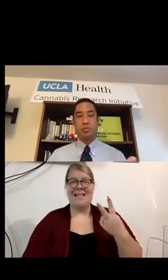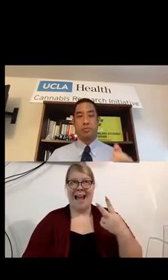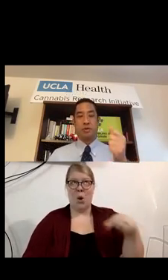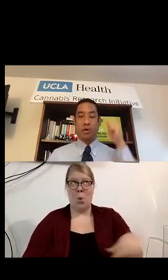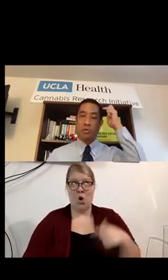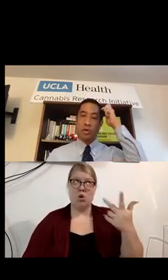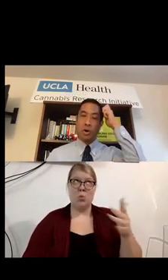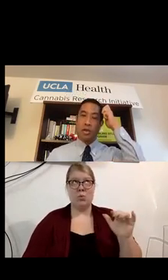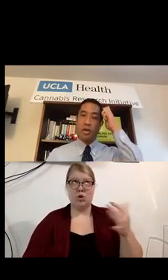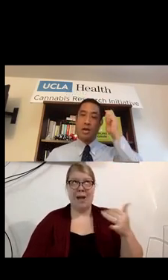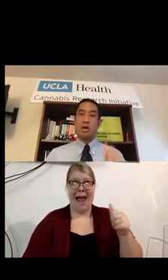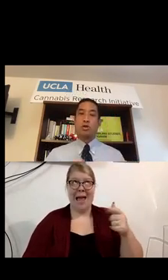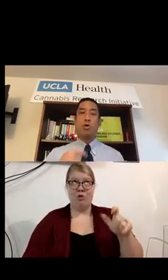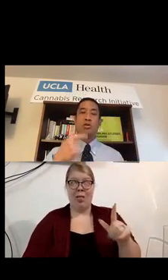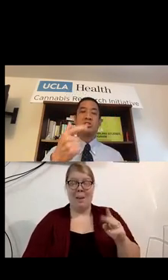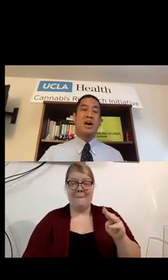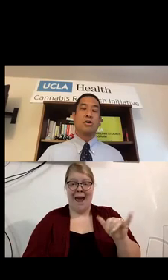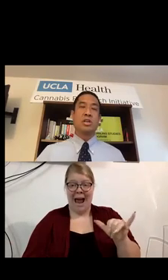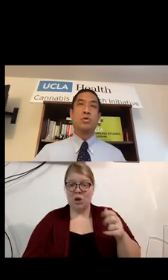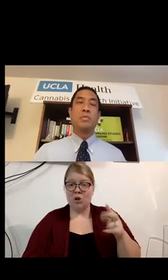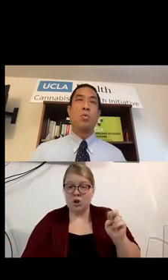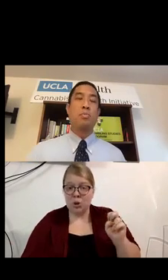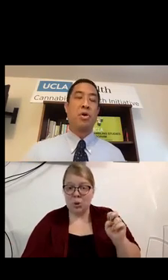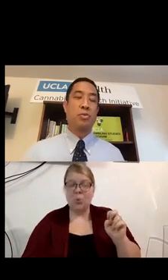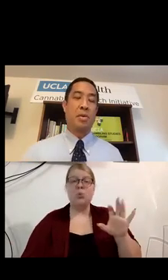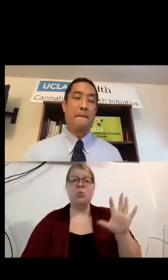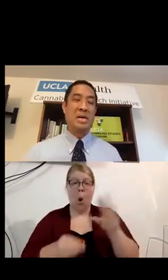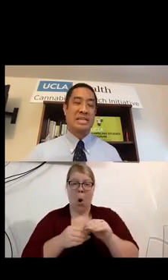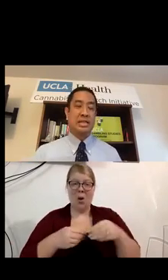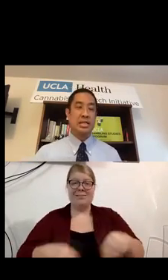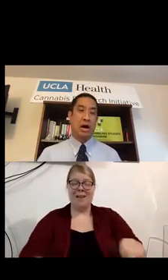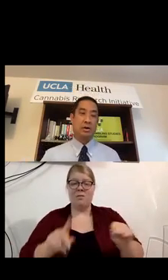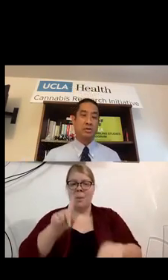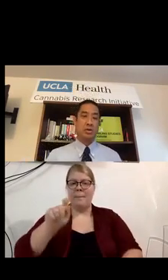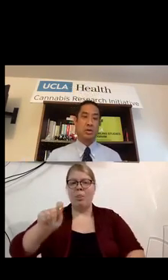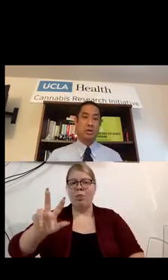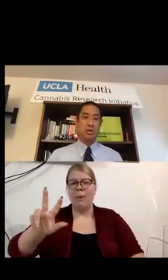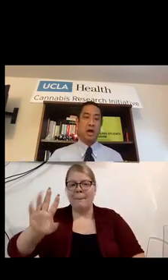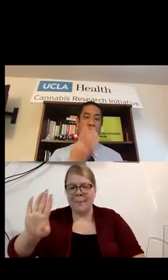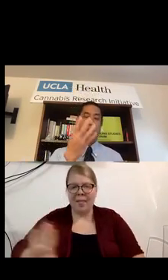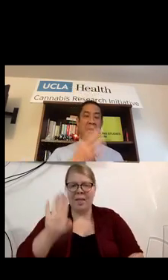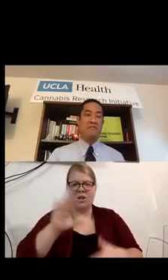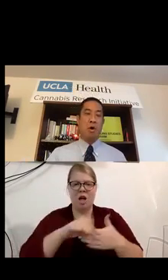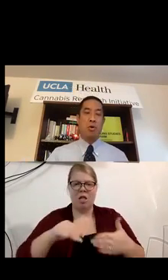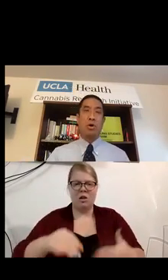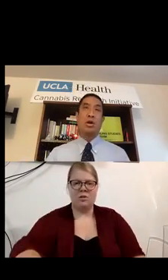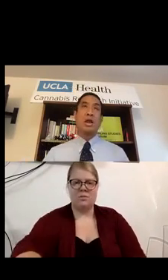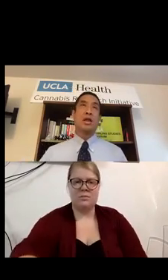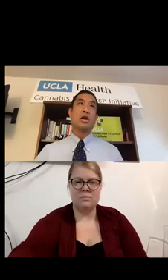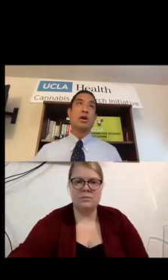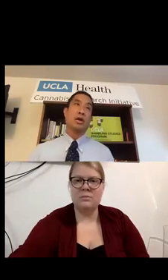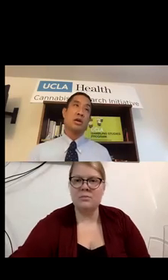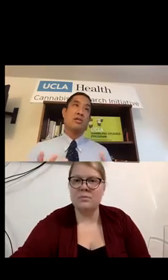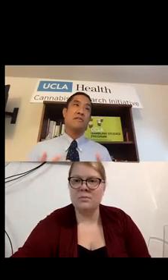April, May, June of 2021, total sales equaled about $1.3 billion. Times that by four, we're looking